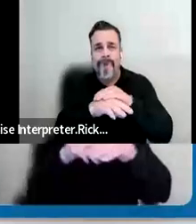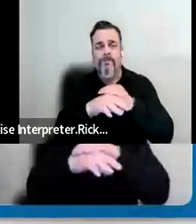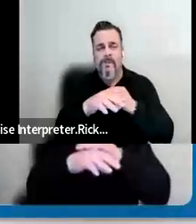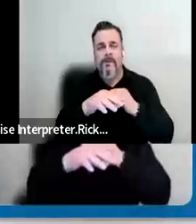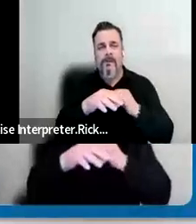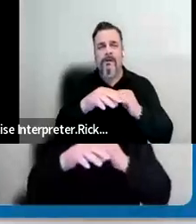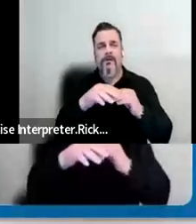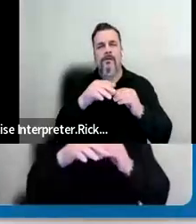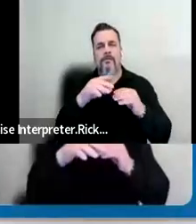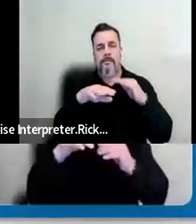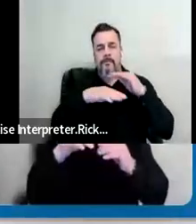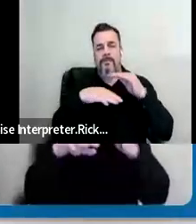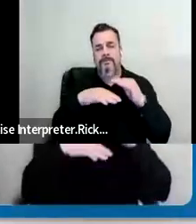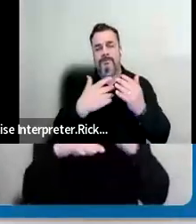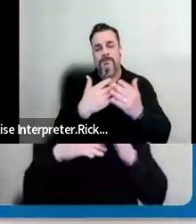we're basically